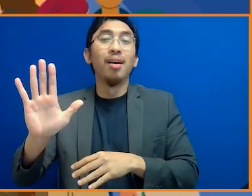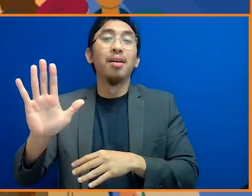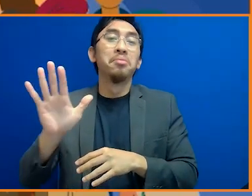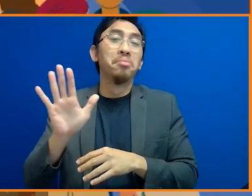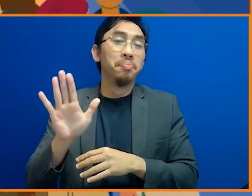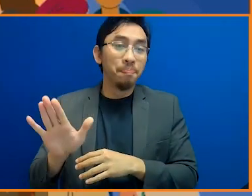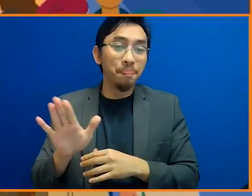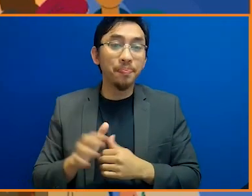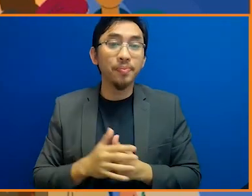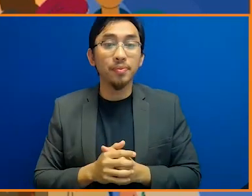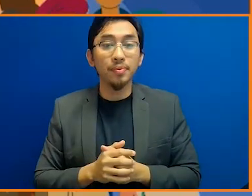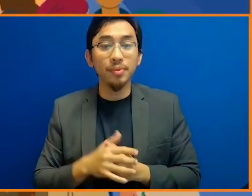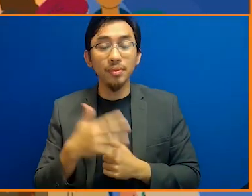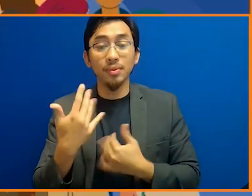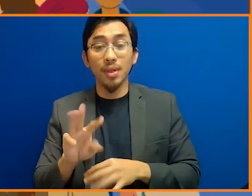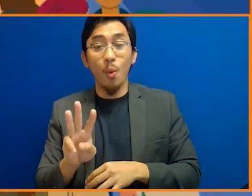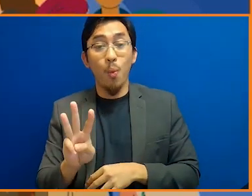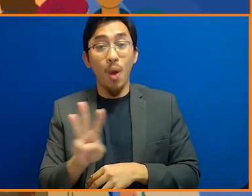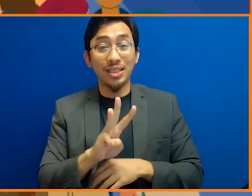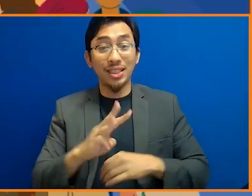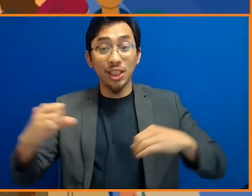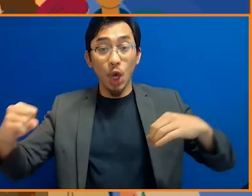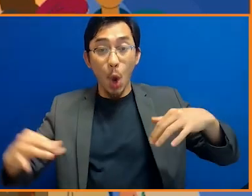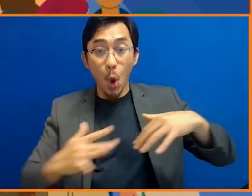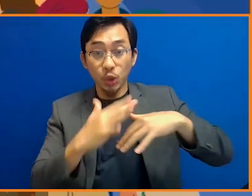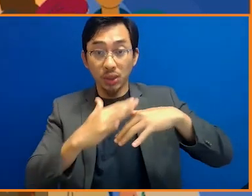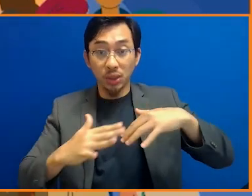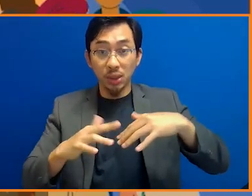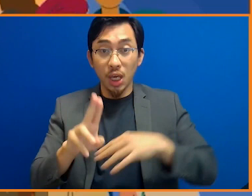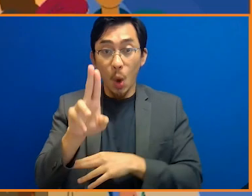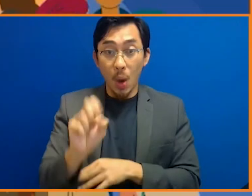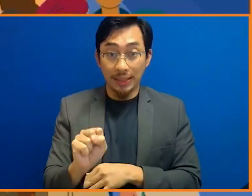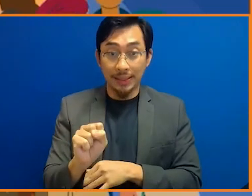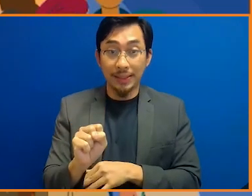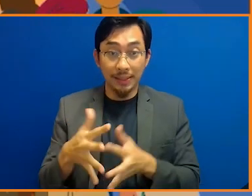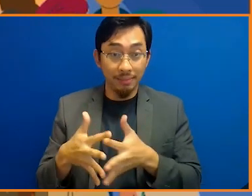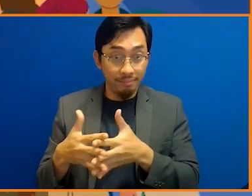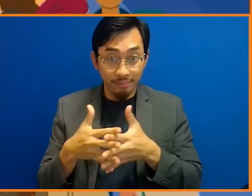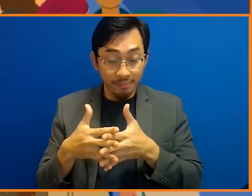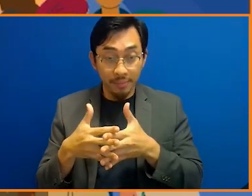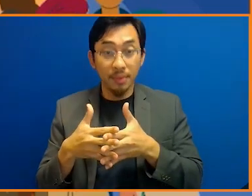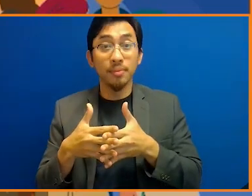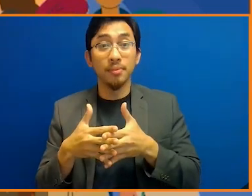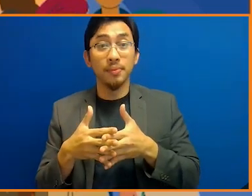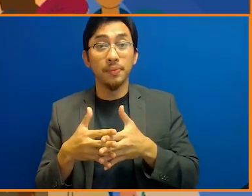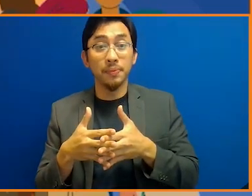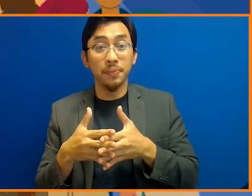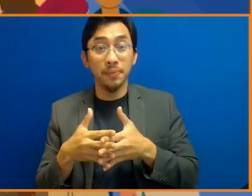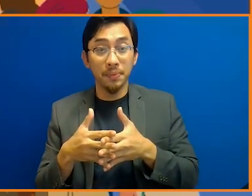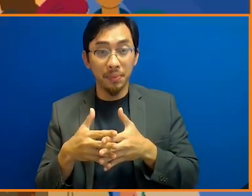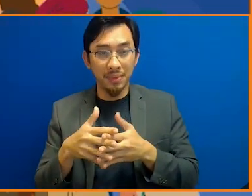like from Alaska to the west coast of the US, the